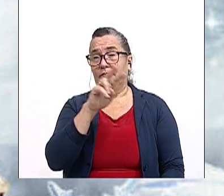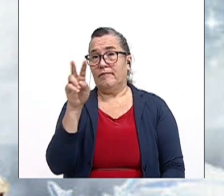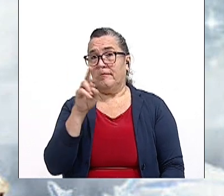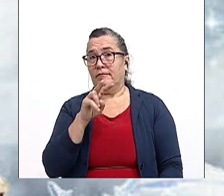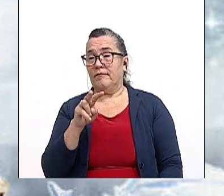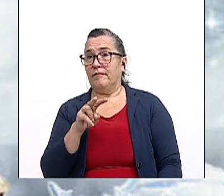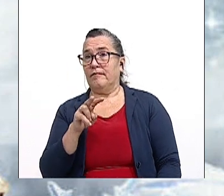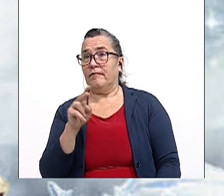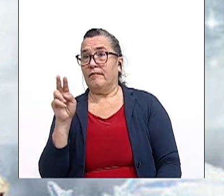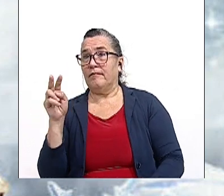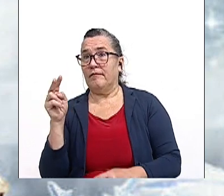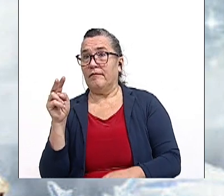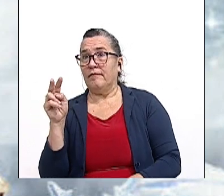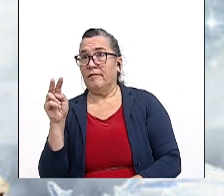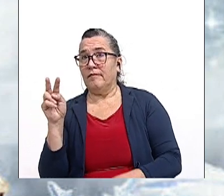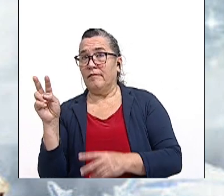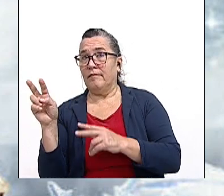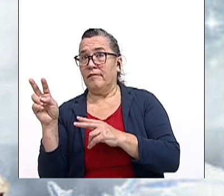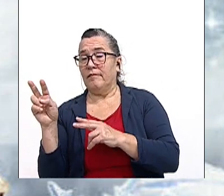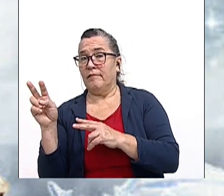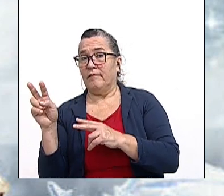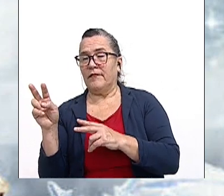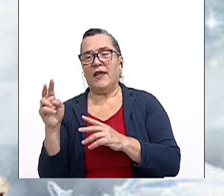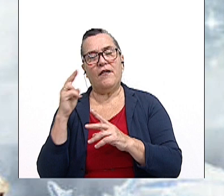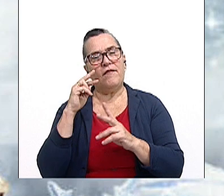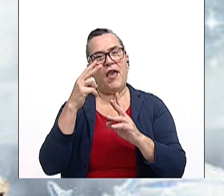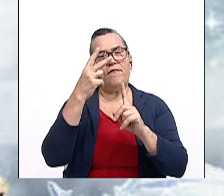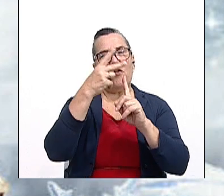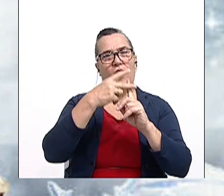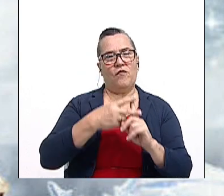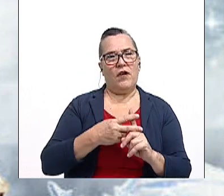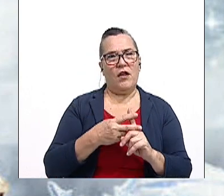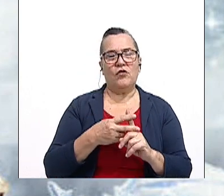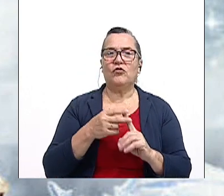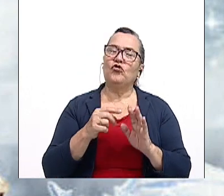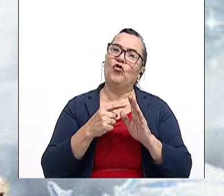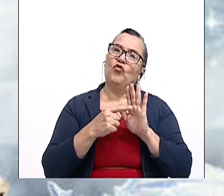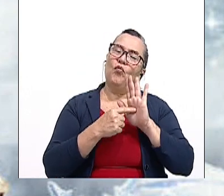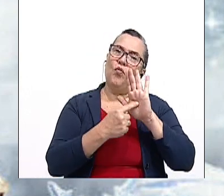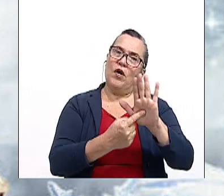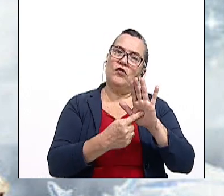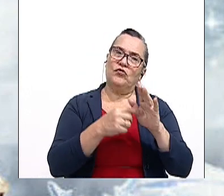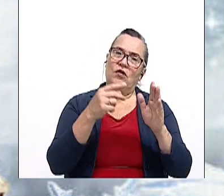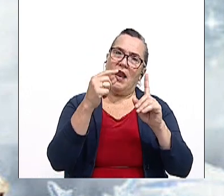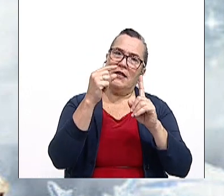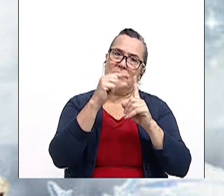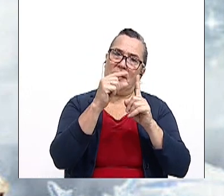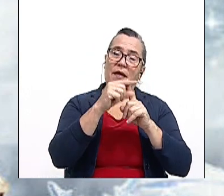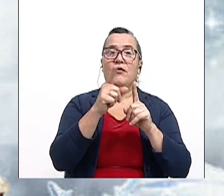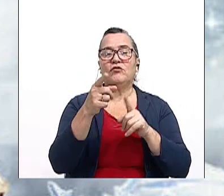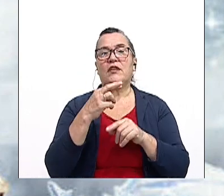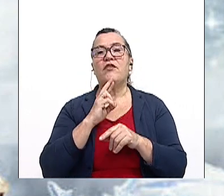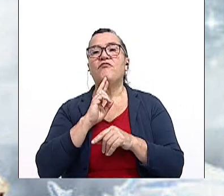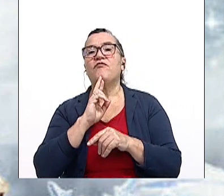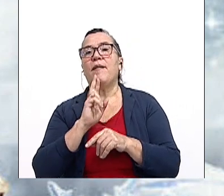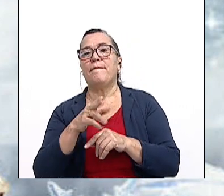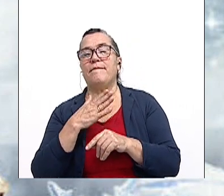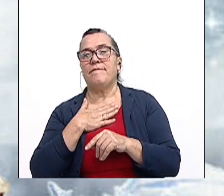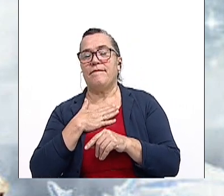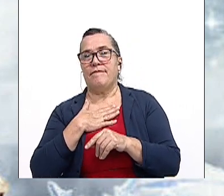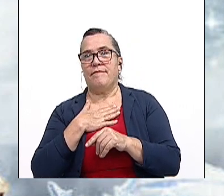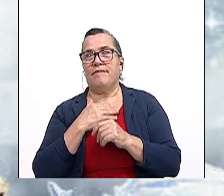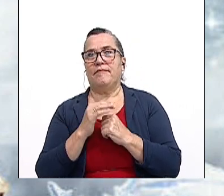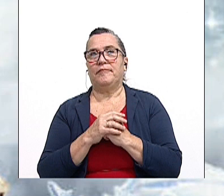review some vocabulary. I'm going to show you the words and you are going to repeat after me. Okay?